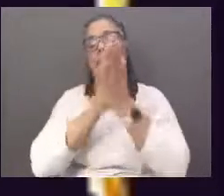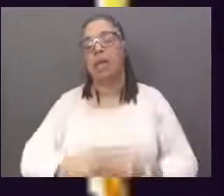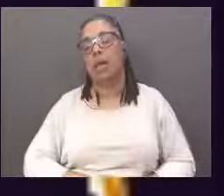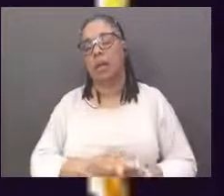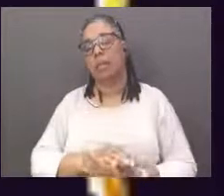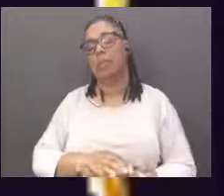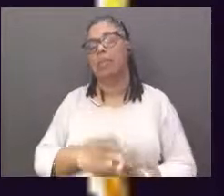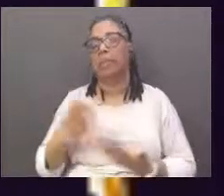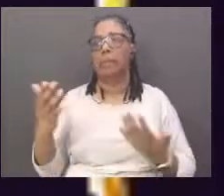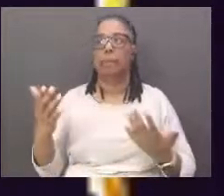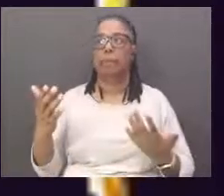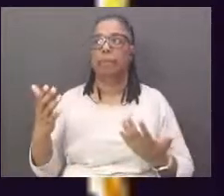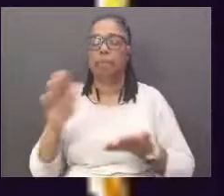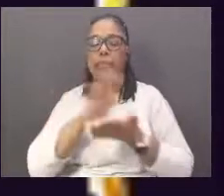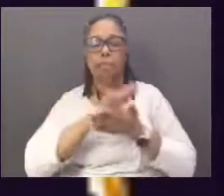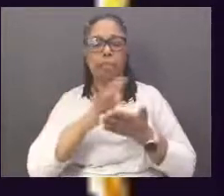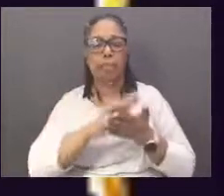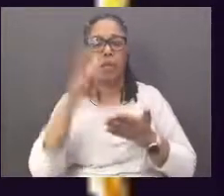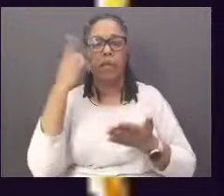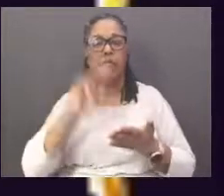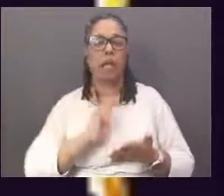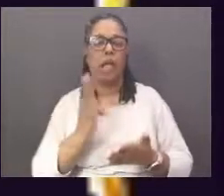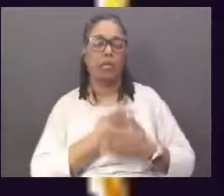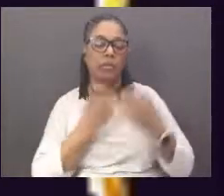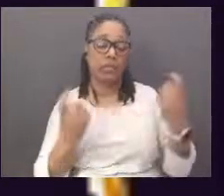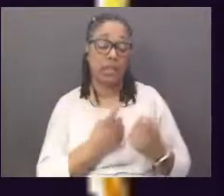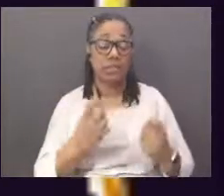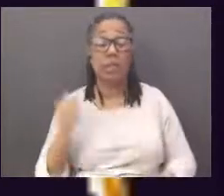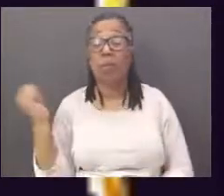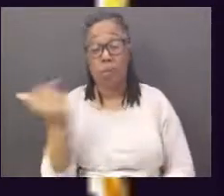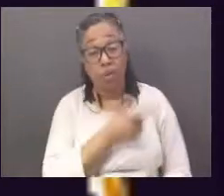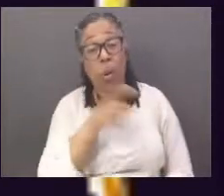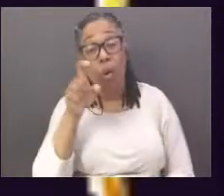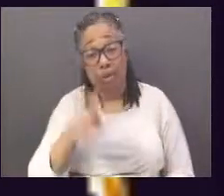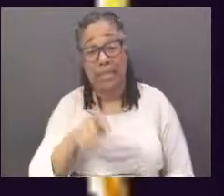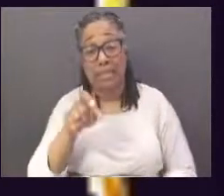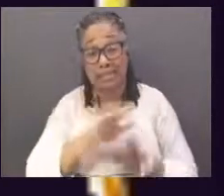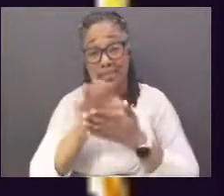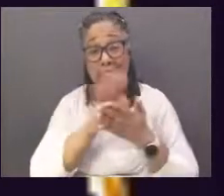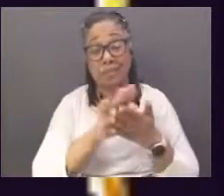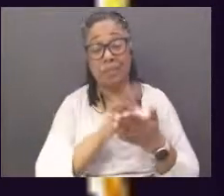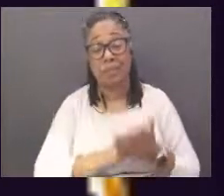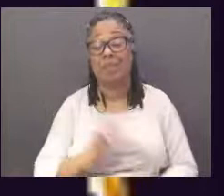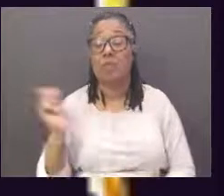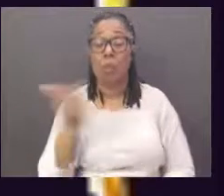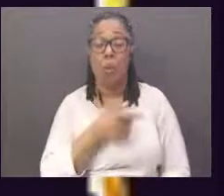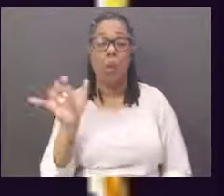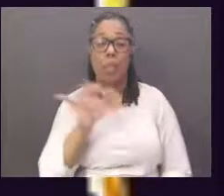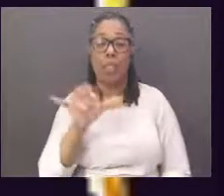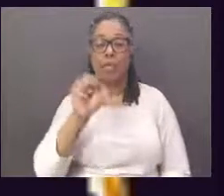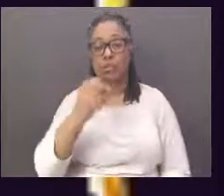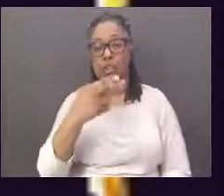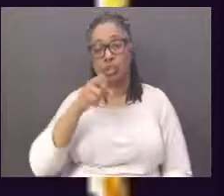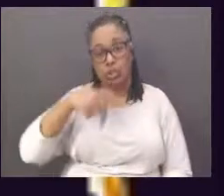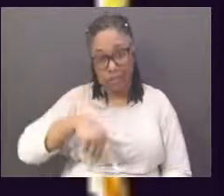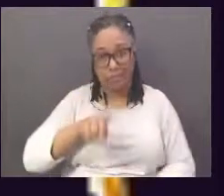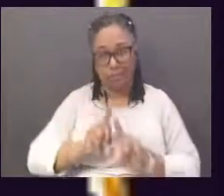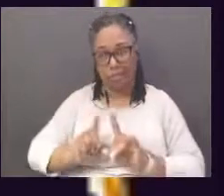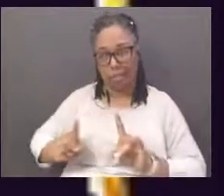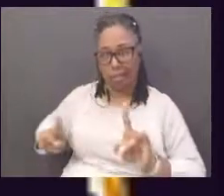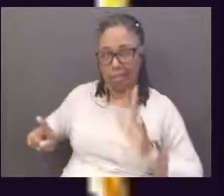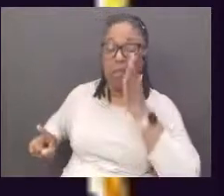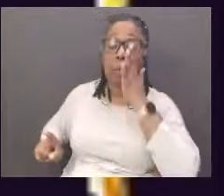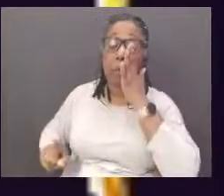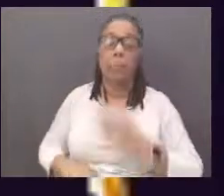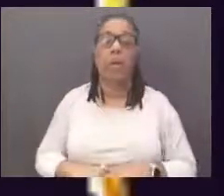from our sins. And all of us stand in need of salvation. All of us like sheep have gone astray, each one of us in our own way. But we praise